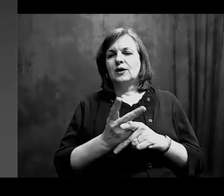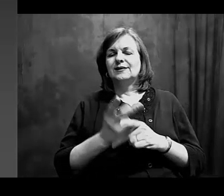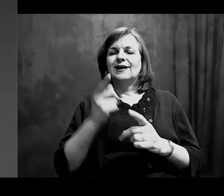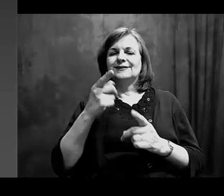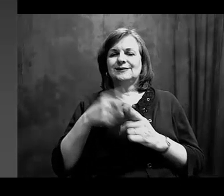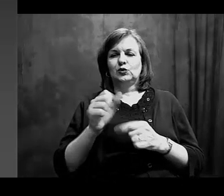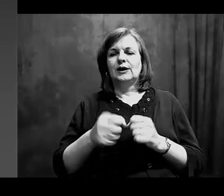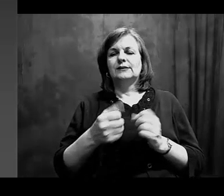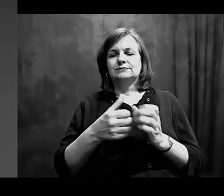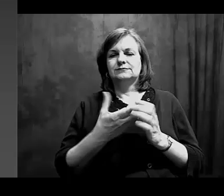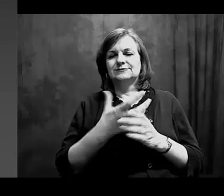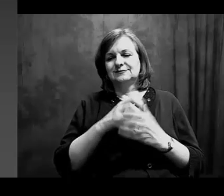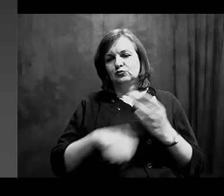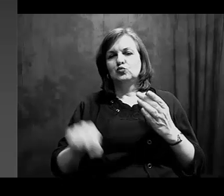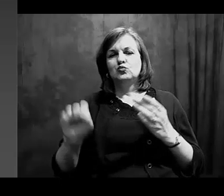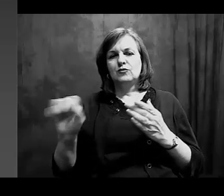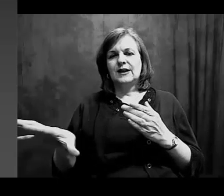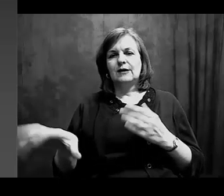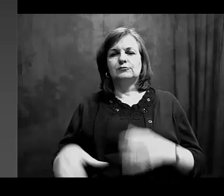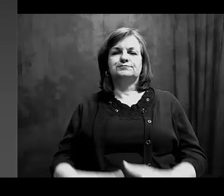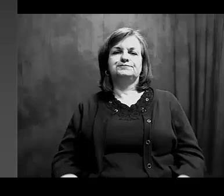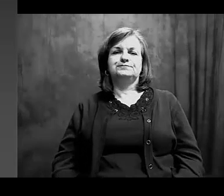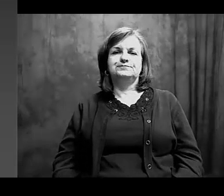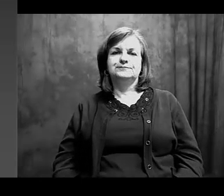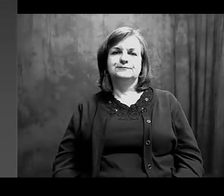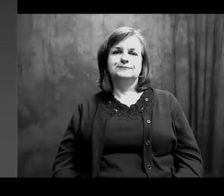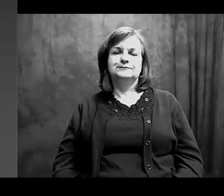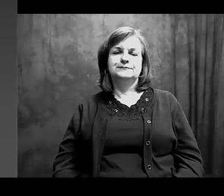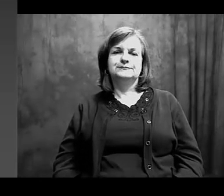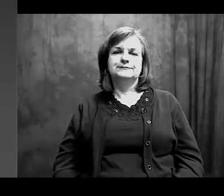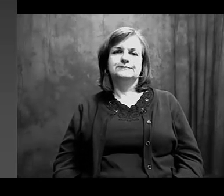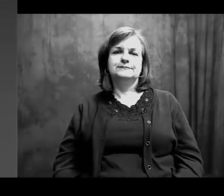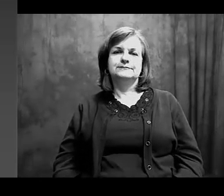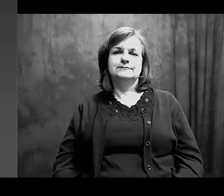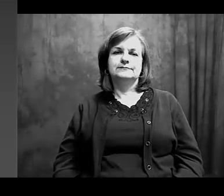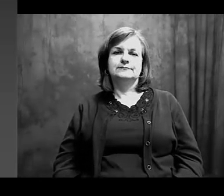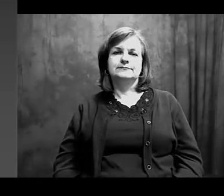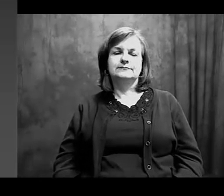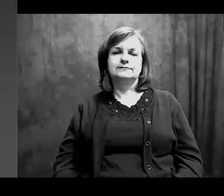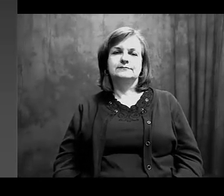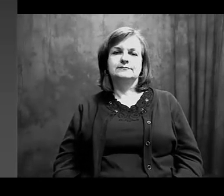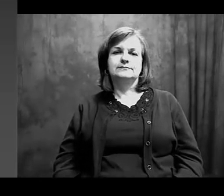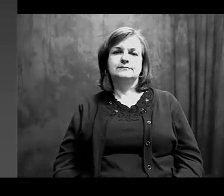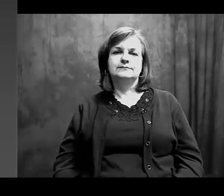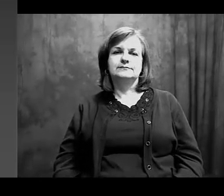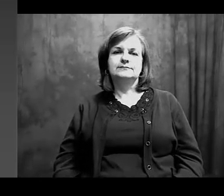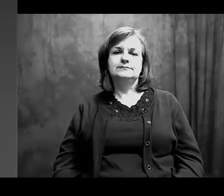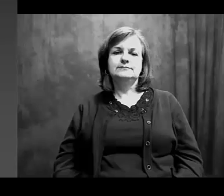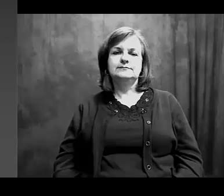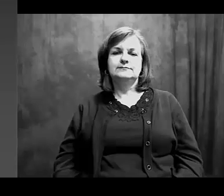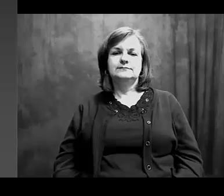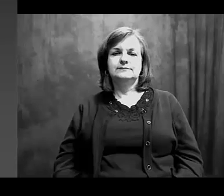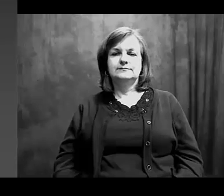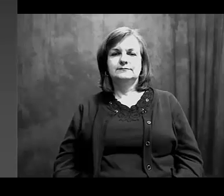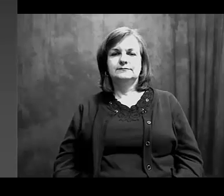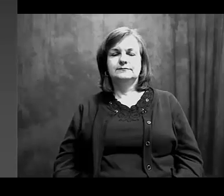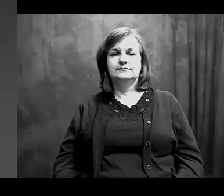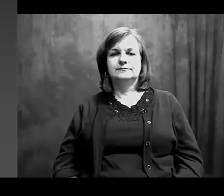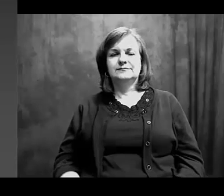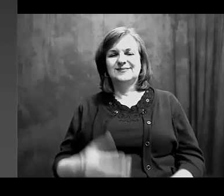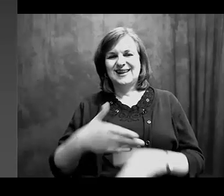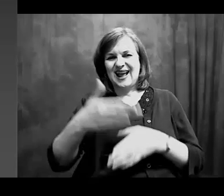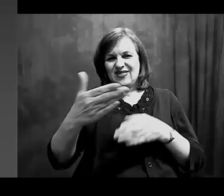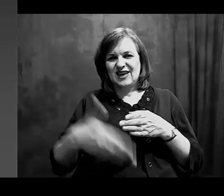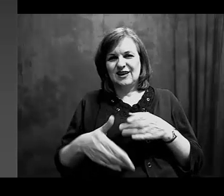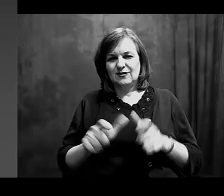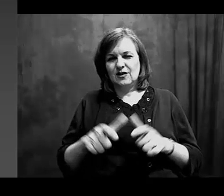herbivores, right? And we look at getting as much nutrient out as possible. So if there are vitamins left,